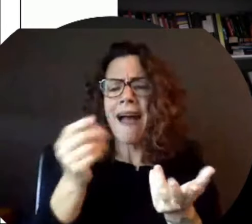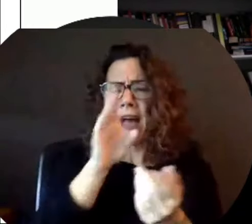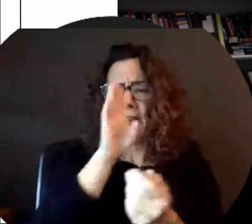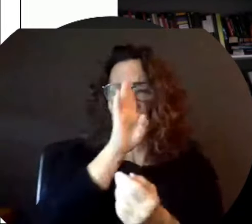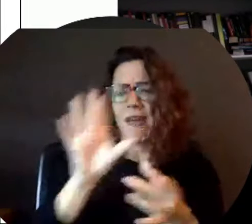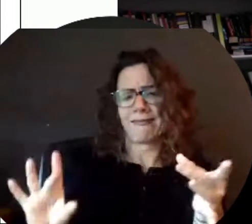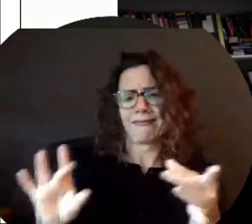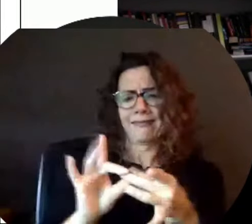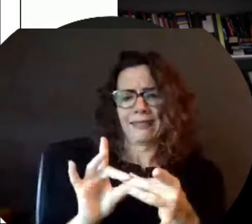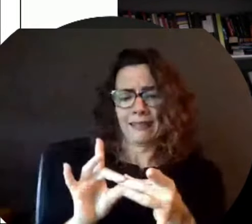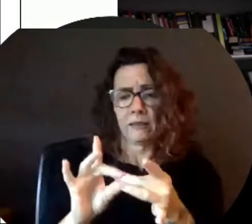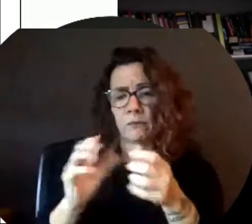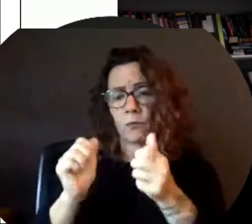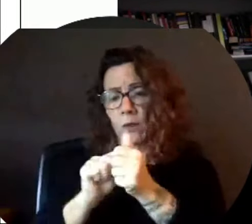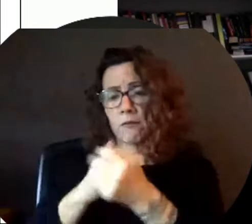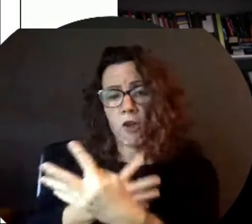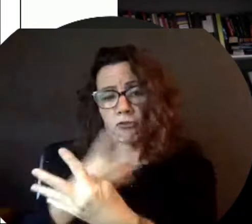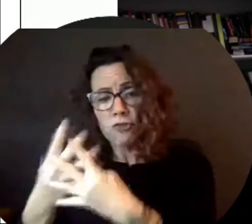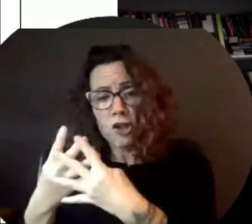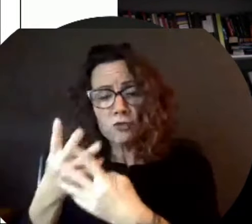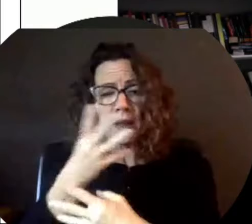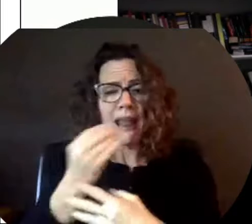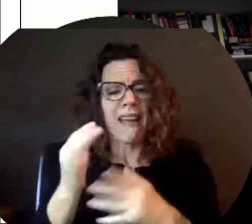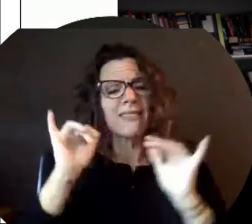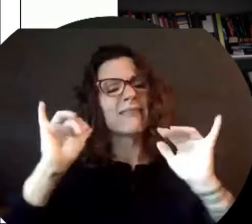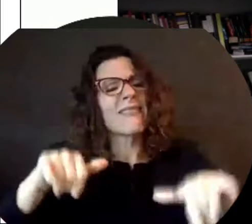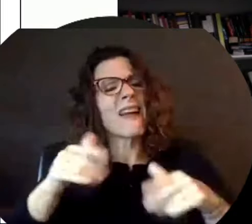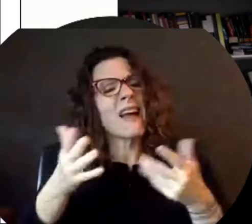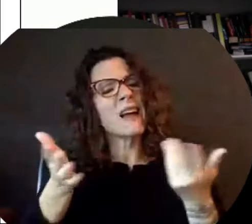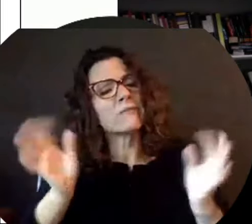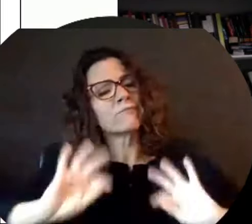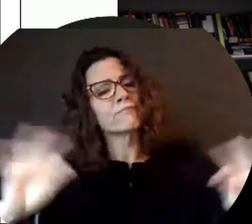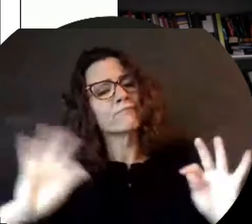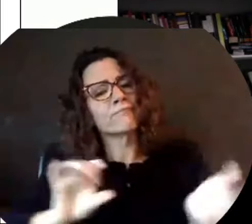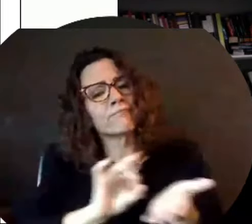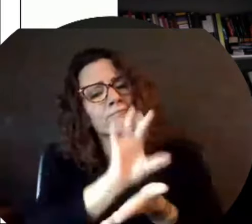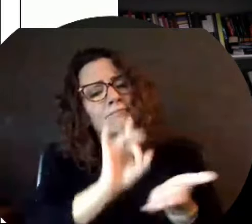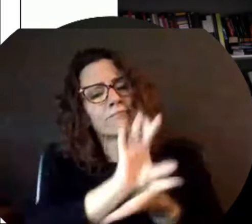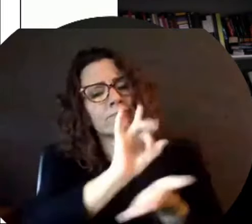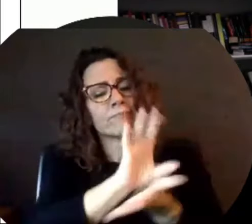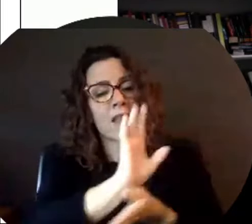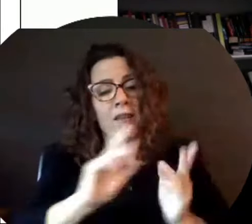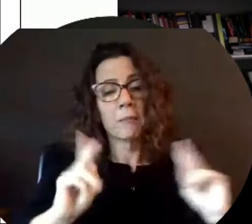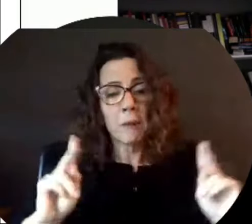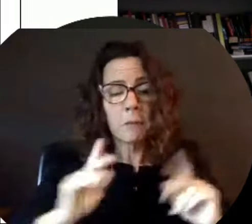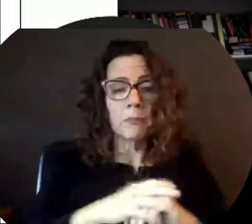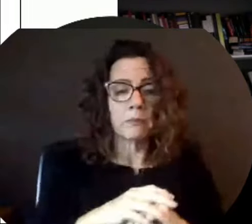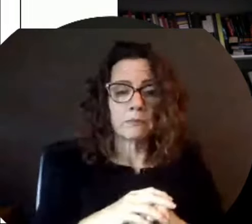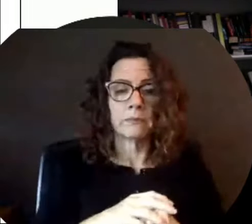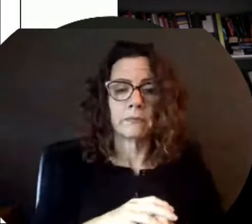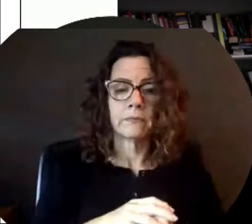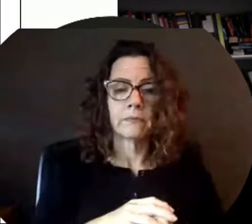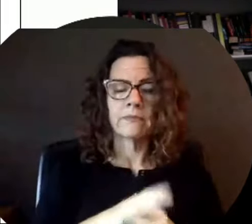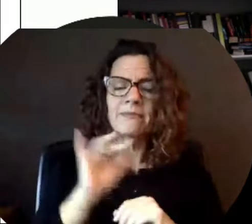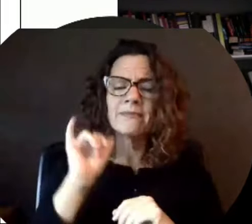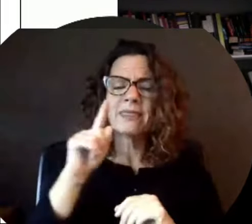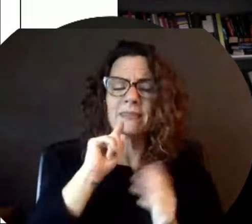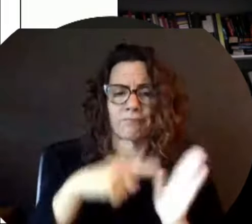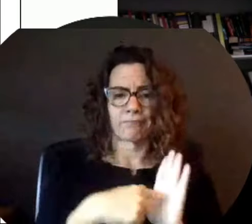the kind of disposability of people, but also the kinds that's evidenced there, but also the kinds of violent